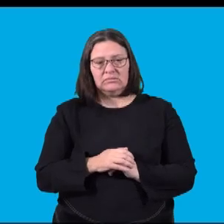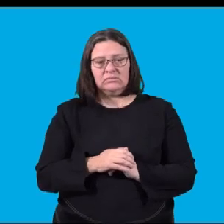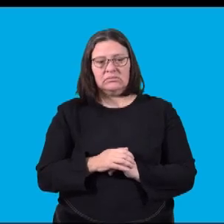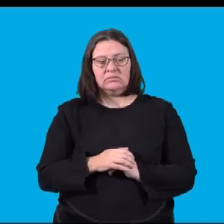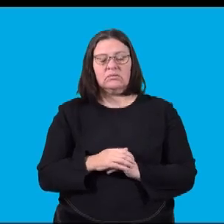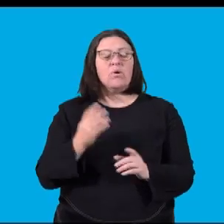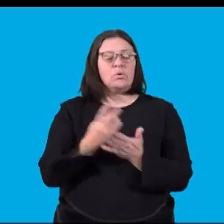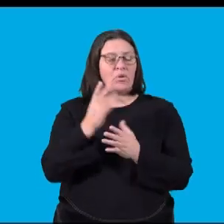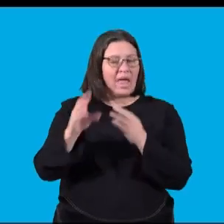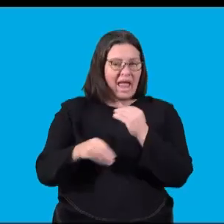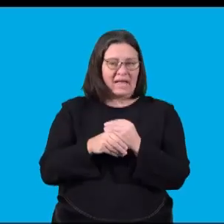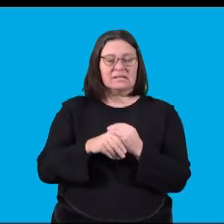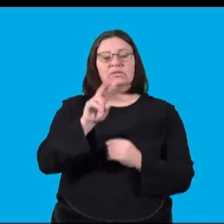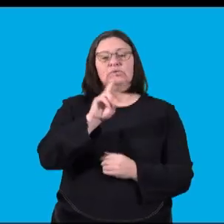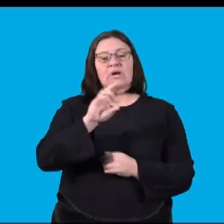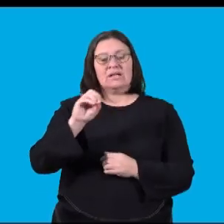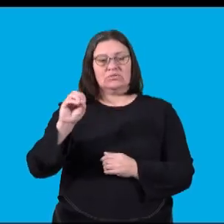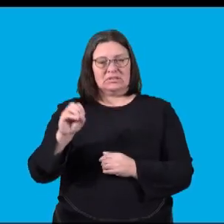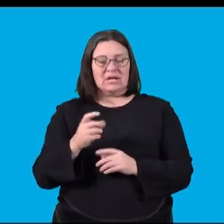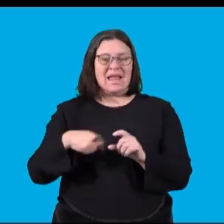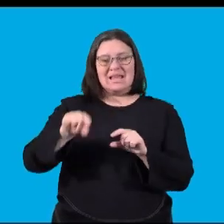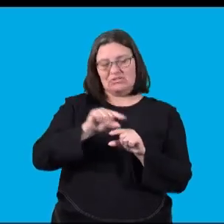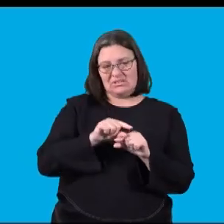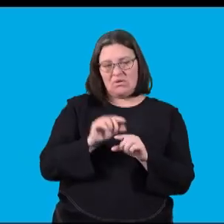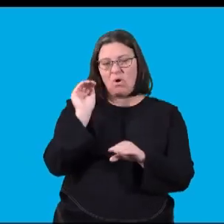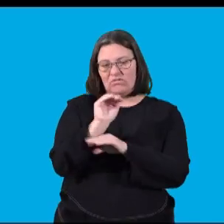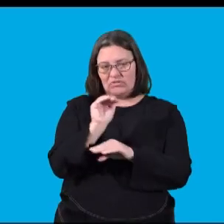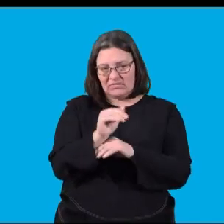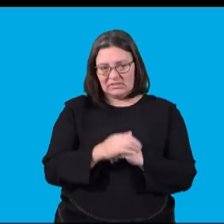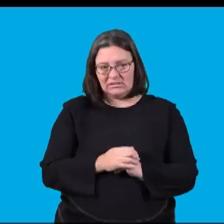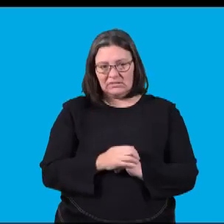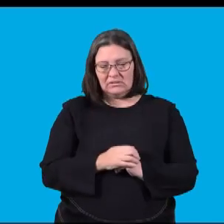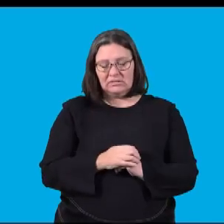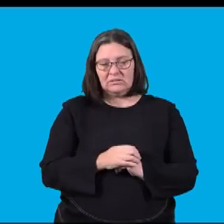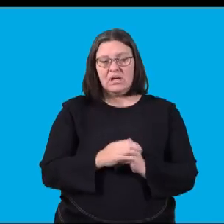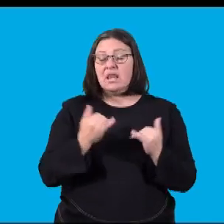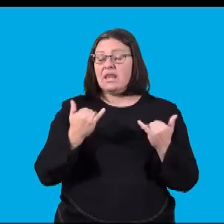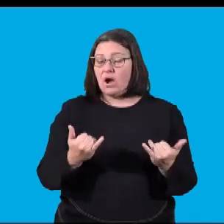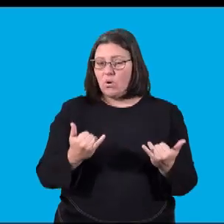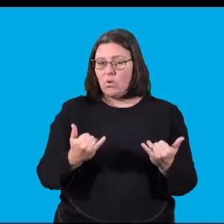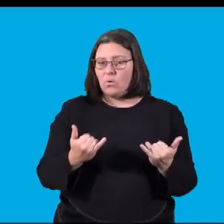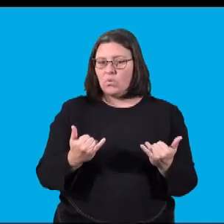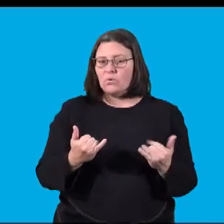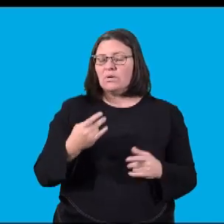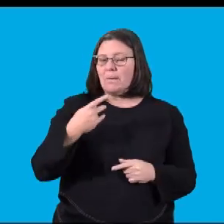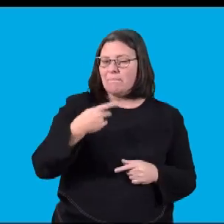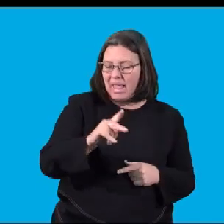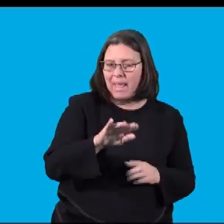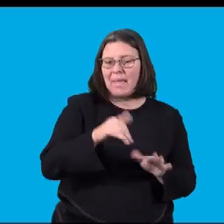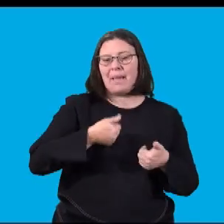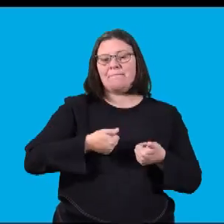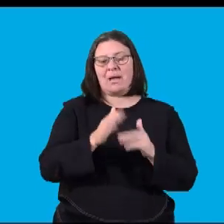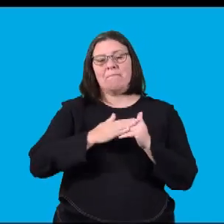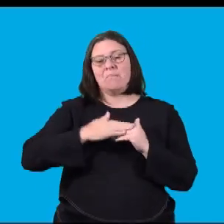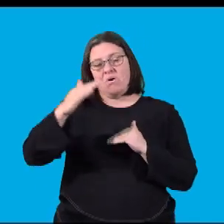overdraft. And then you also add your interest on overdraft. That simply means you now owe